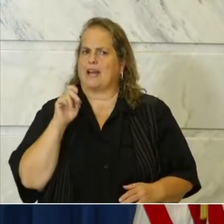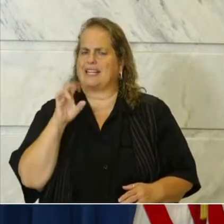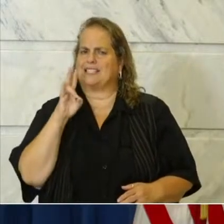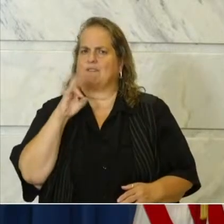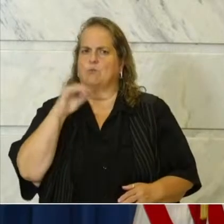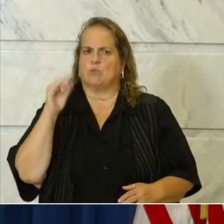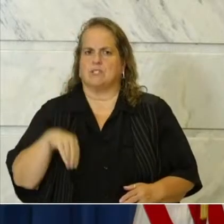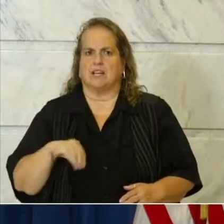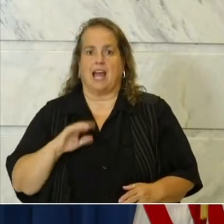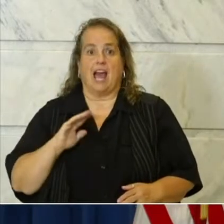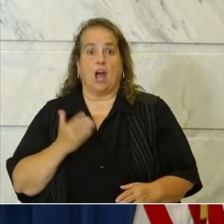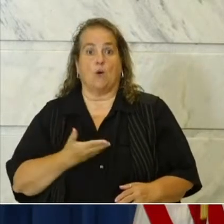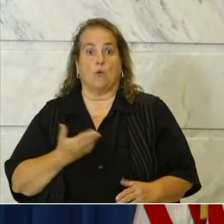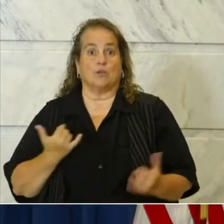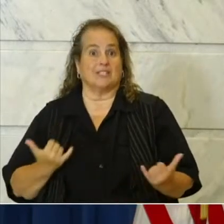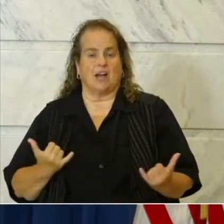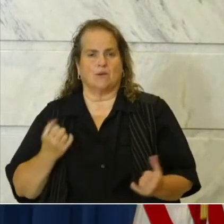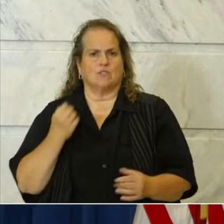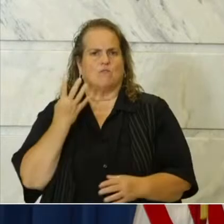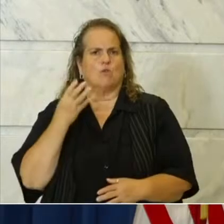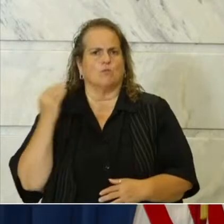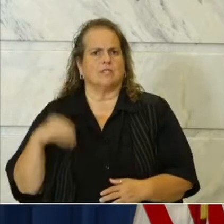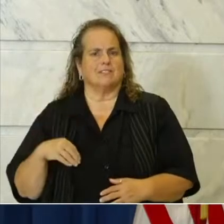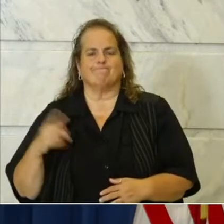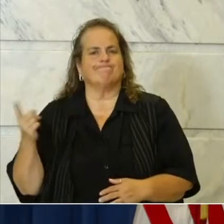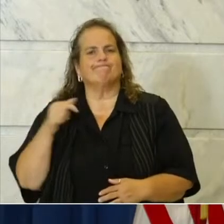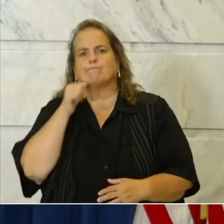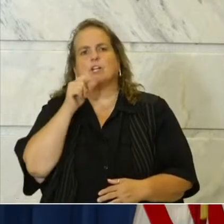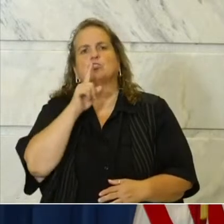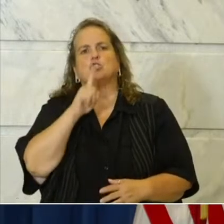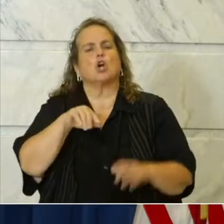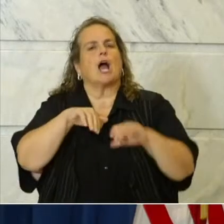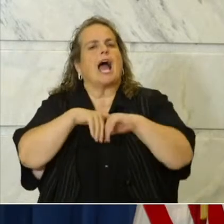Yeah, I don't know the way that Johns Hopkins does their data,